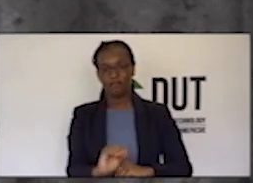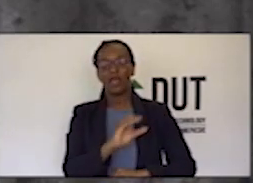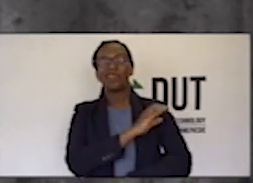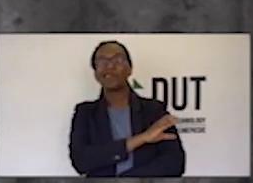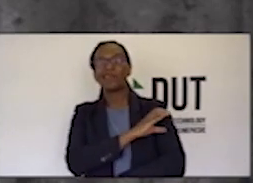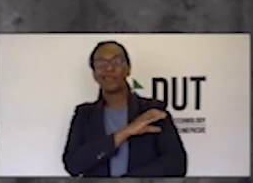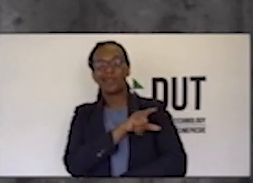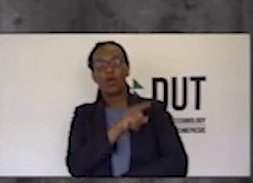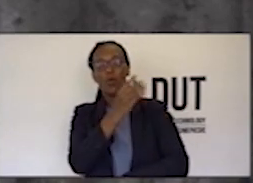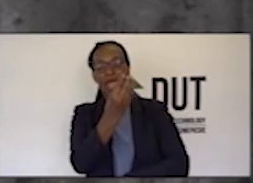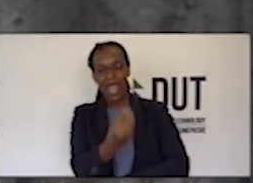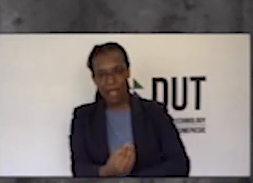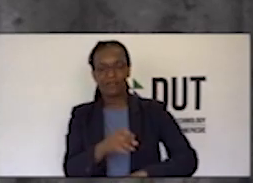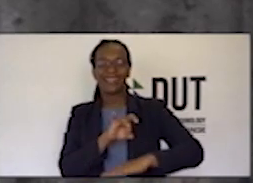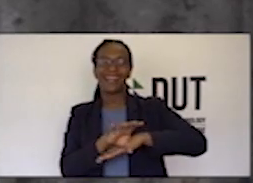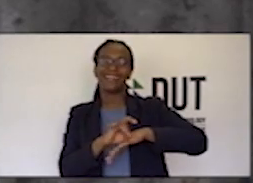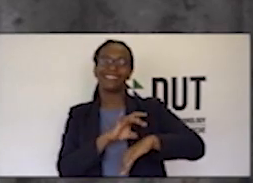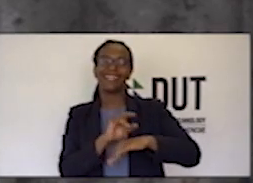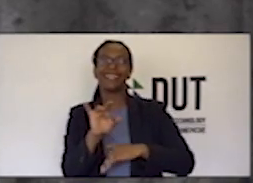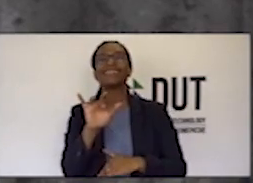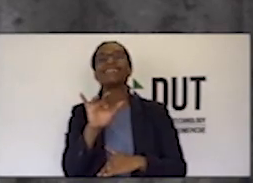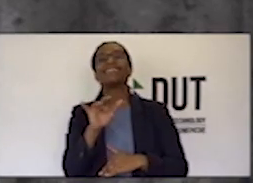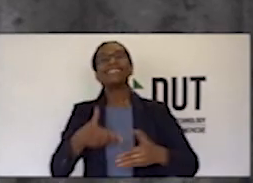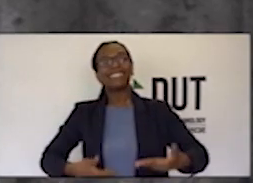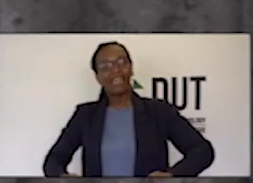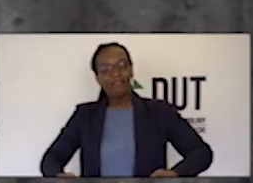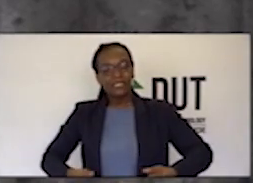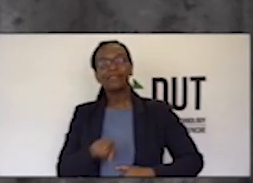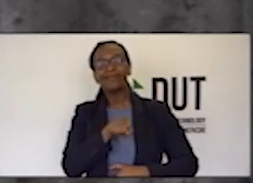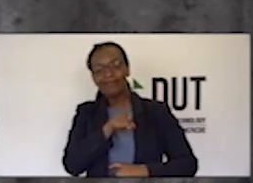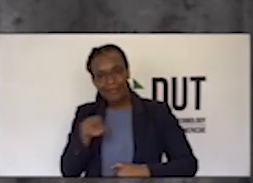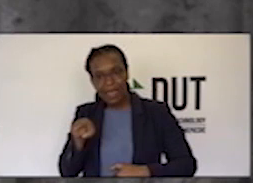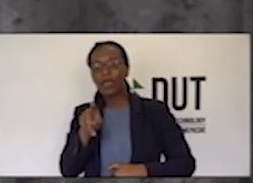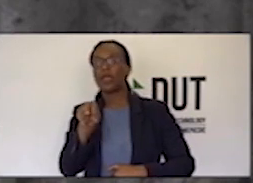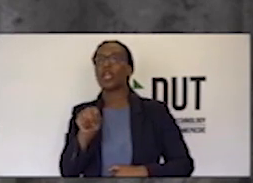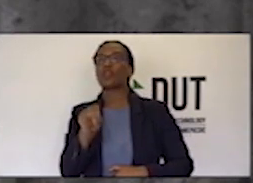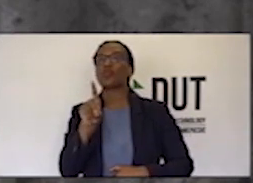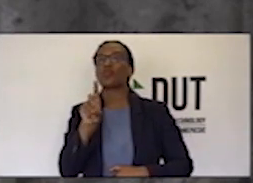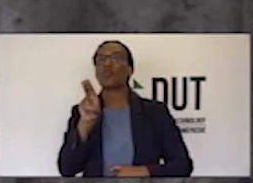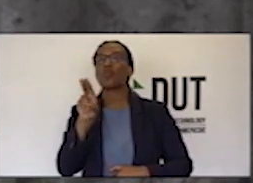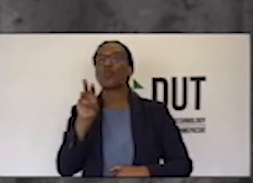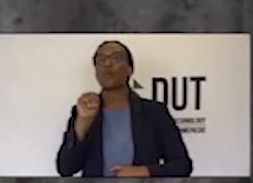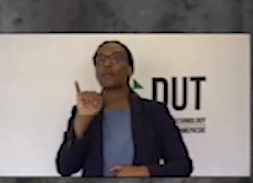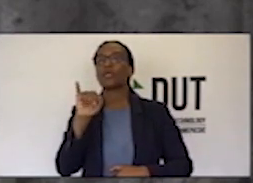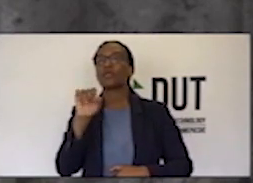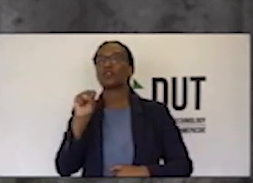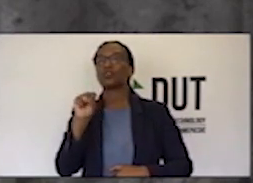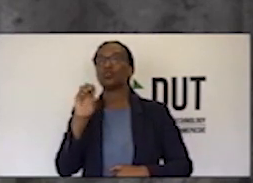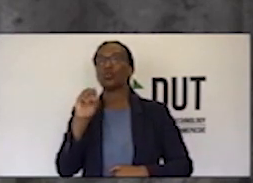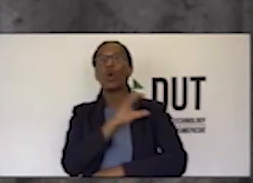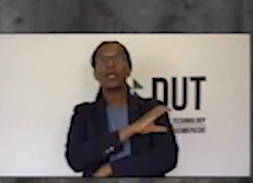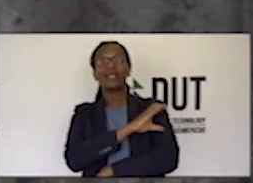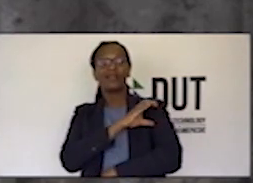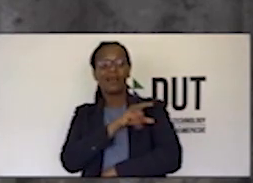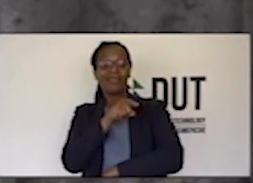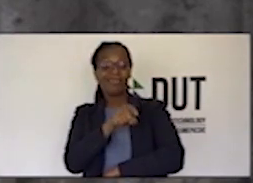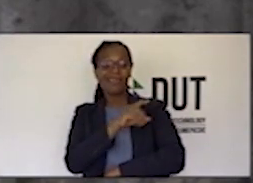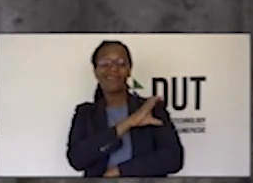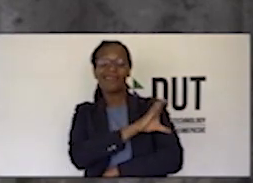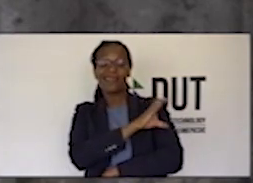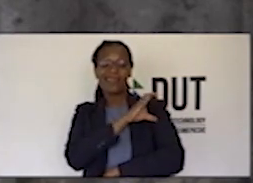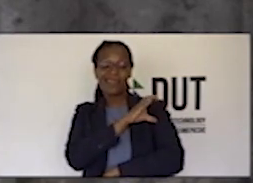as well as the counseling services within the Indumiso clinic. The clinic is